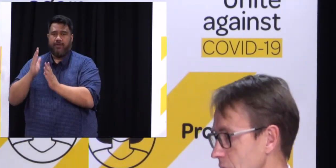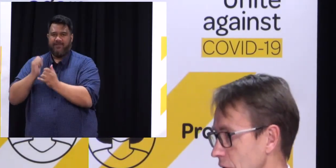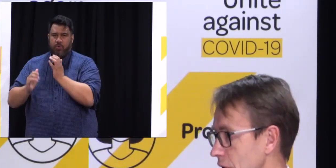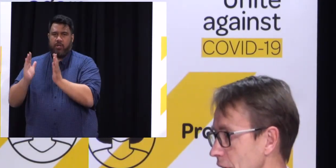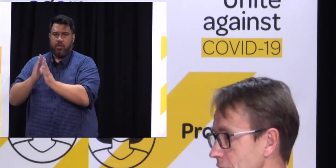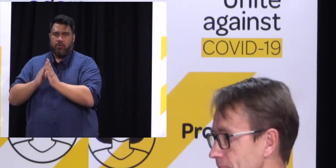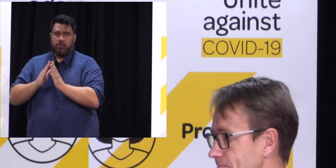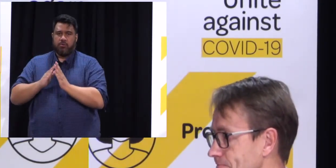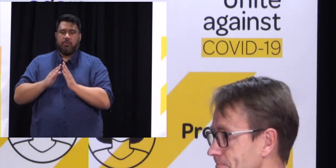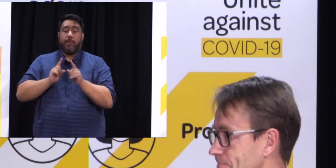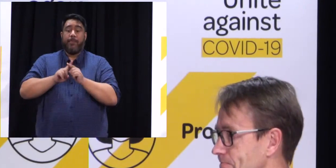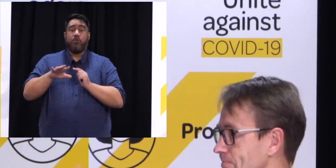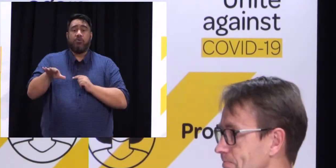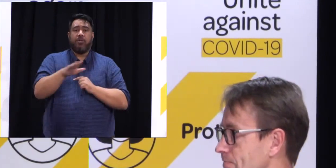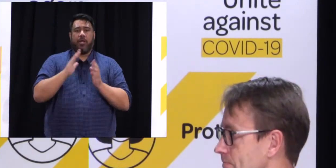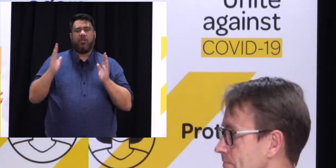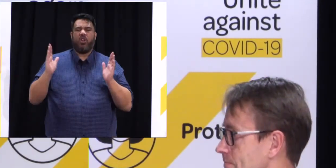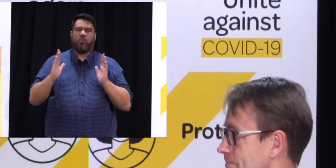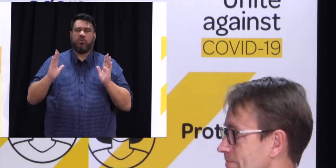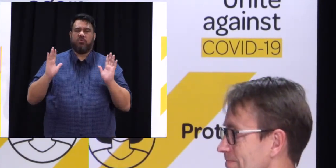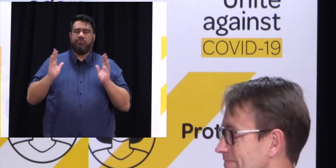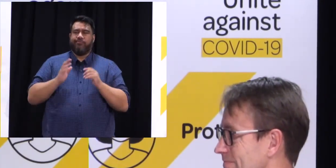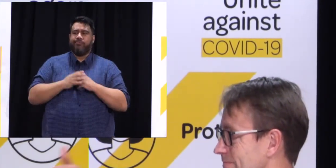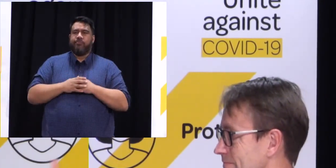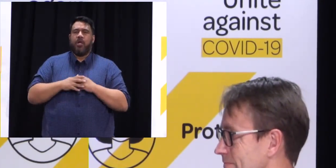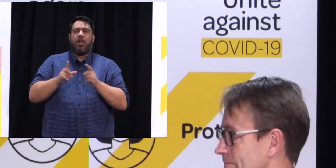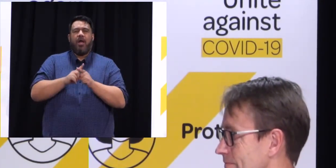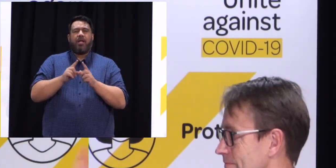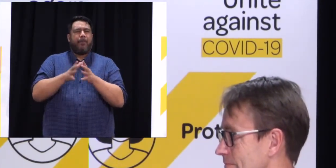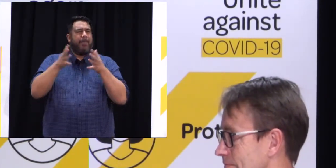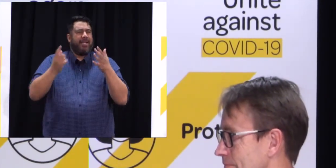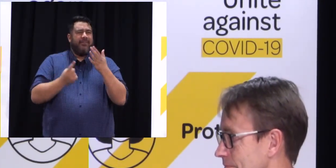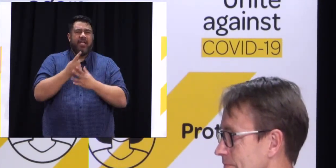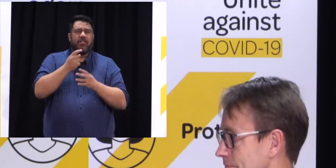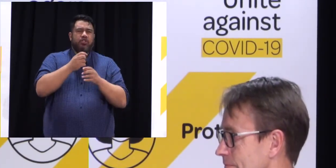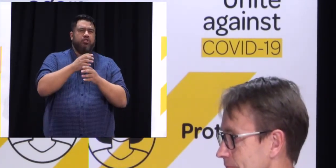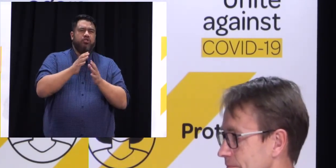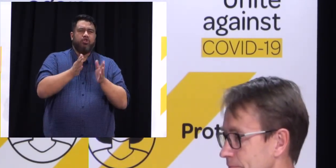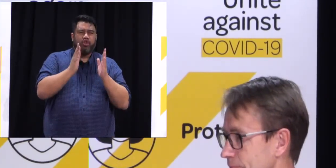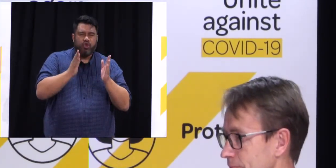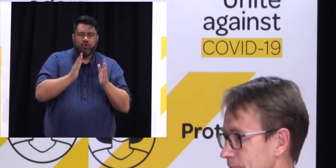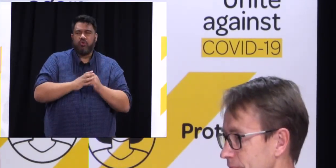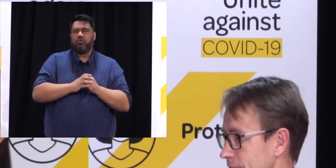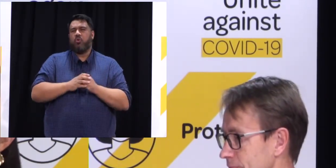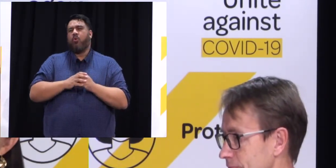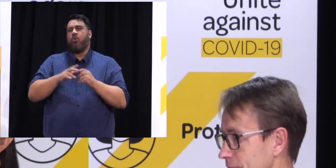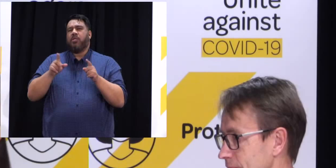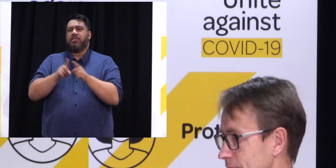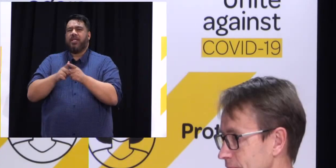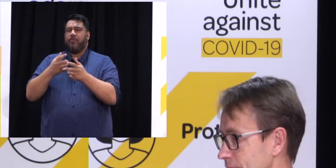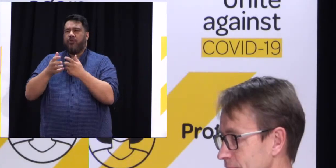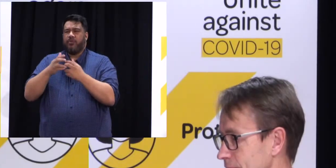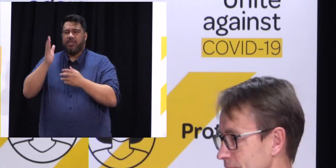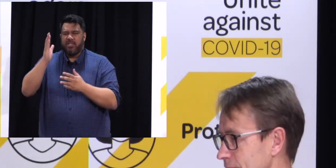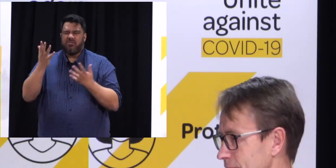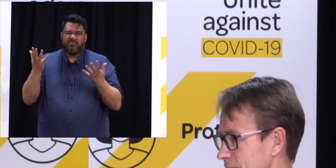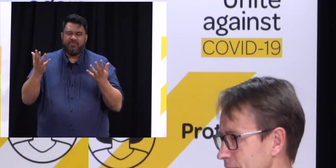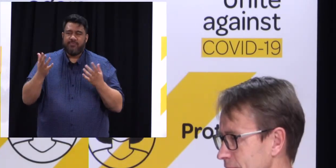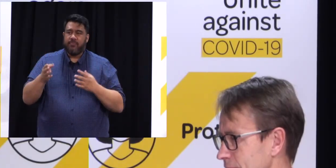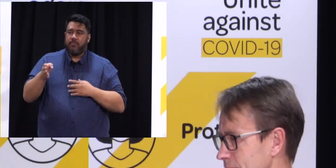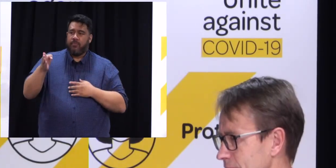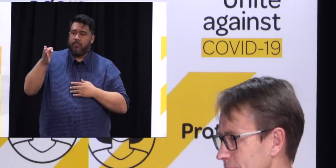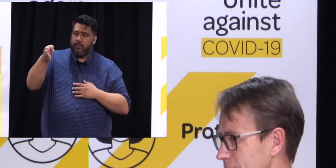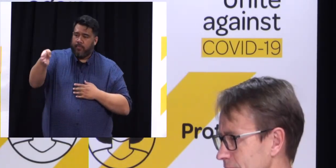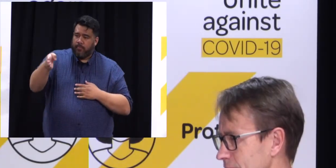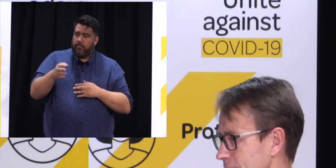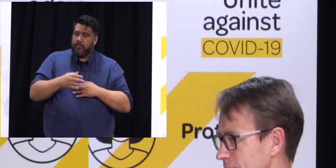majority are close contacts. Yeah, so those are ones for those very large events where we've just said we consider you all to be at risk. In the front. How concerned are